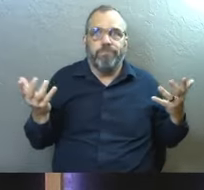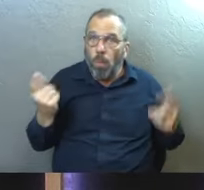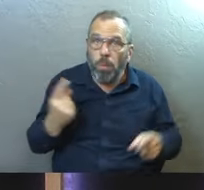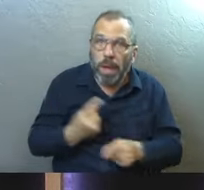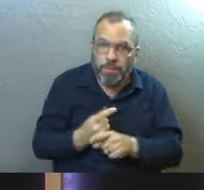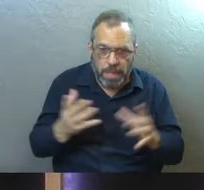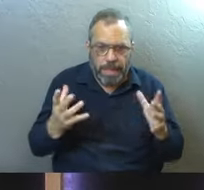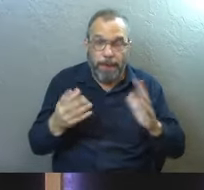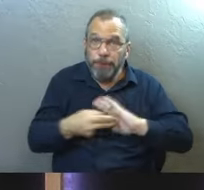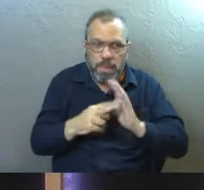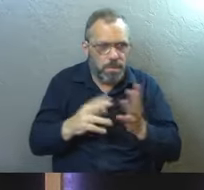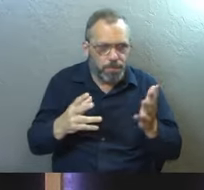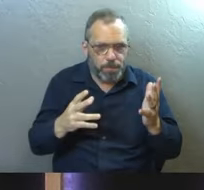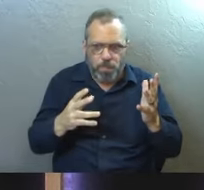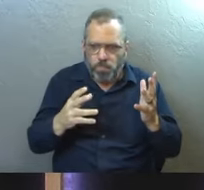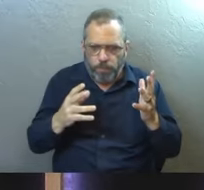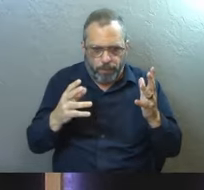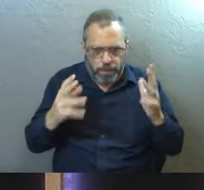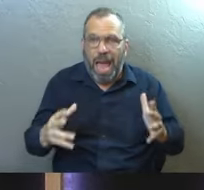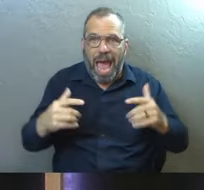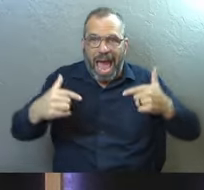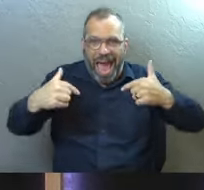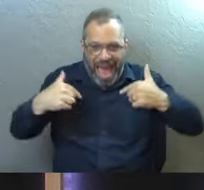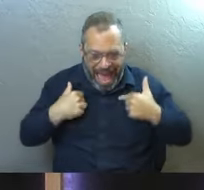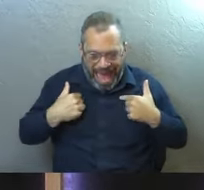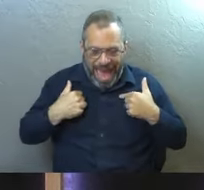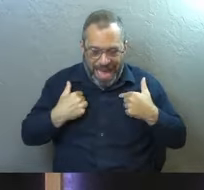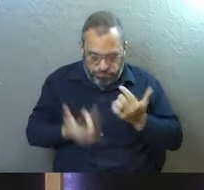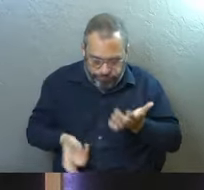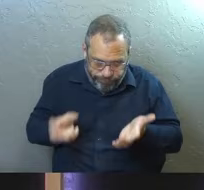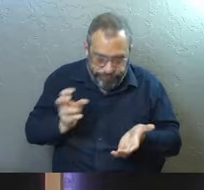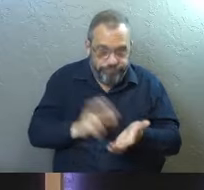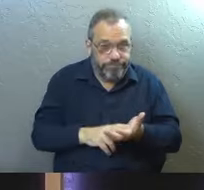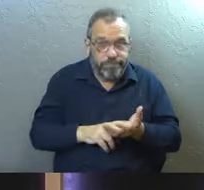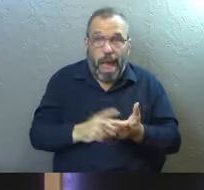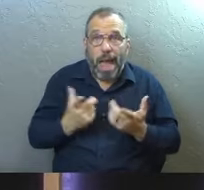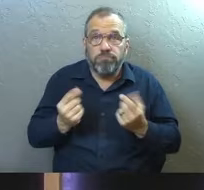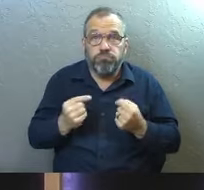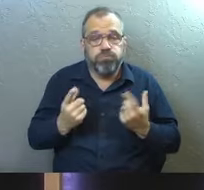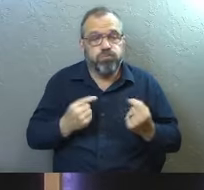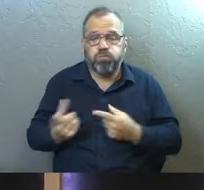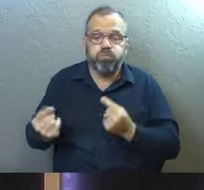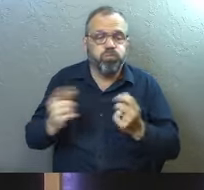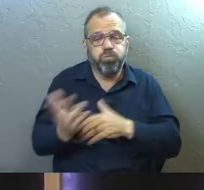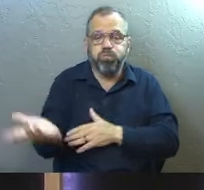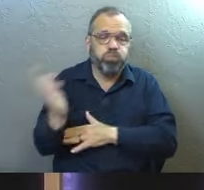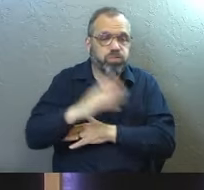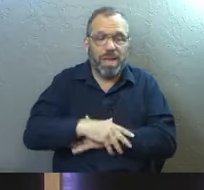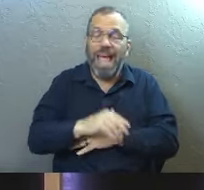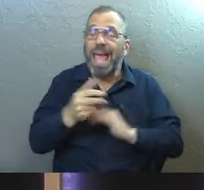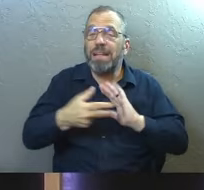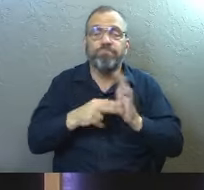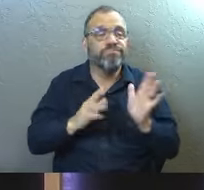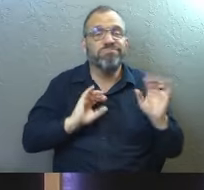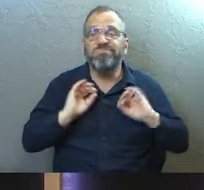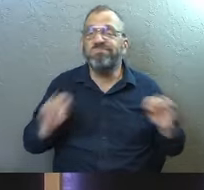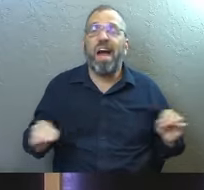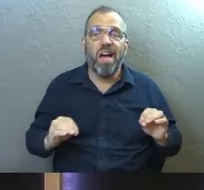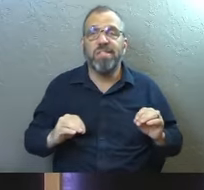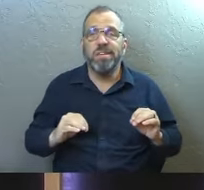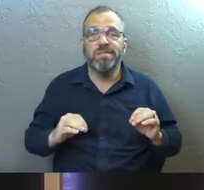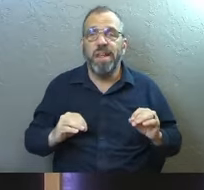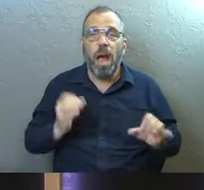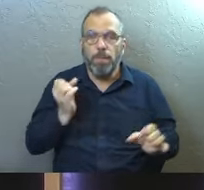right? And the reality is that like I can just wake up and go about my day and not be intentional about anything, but